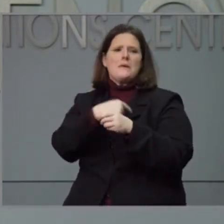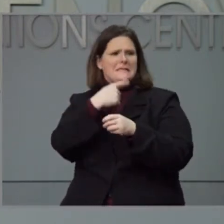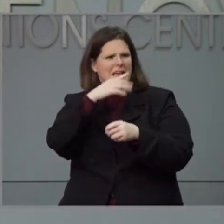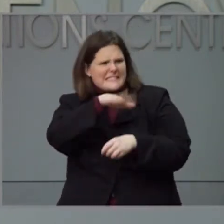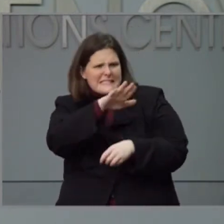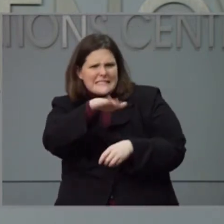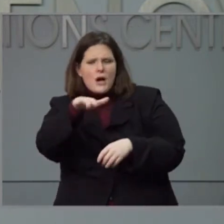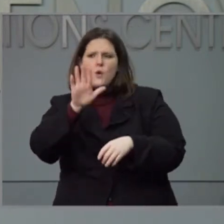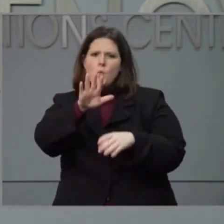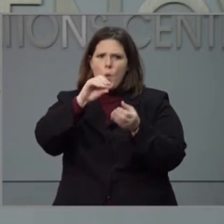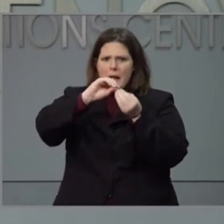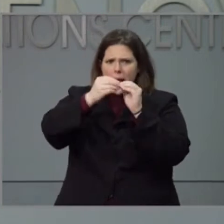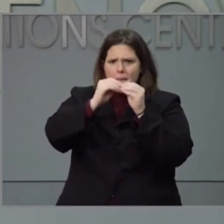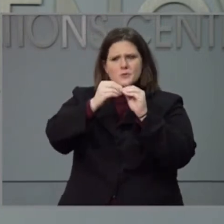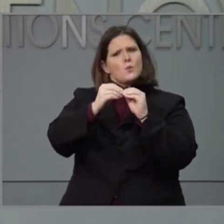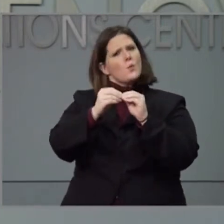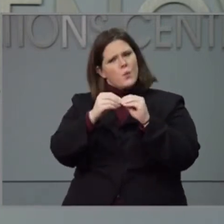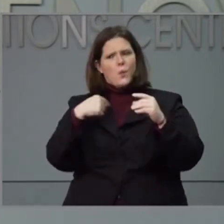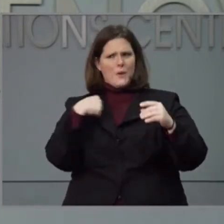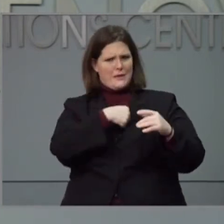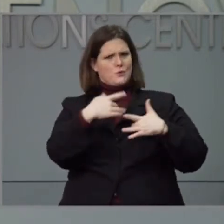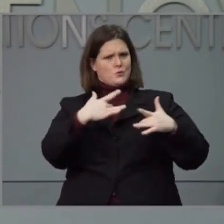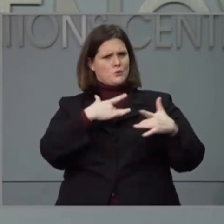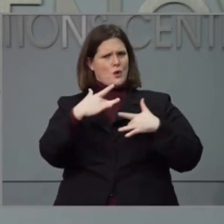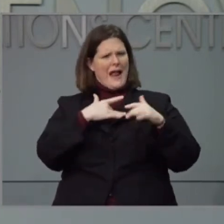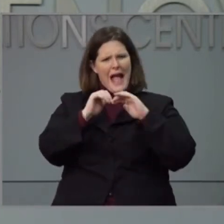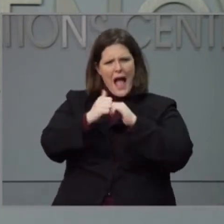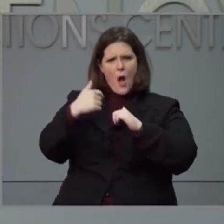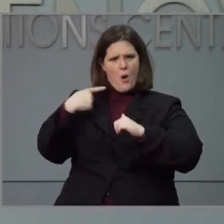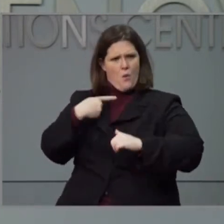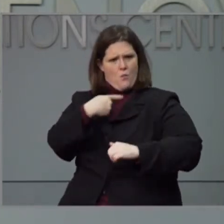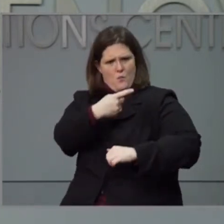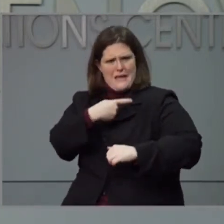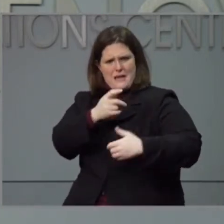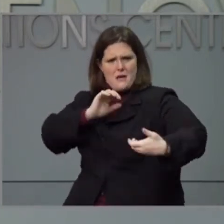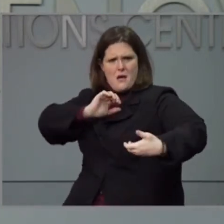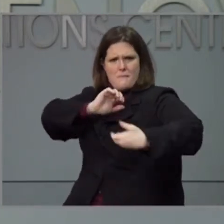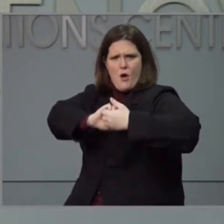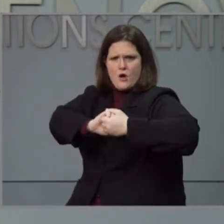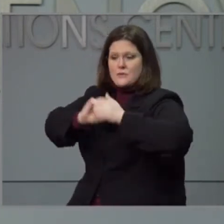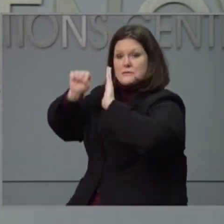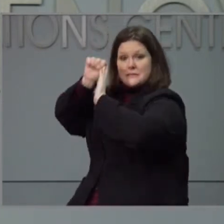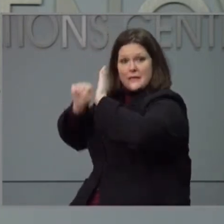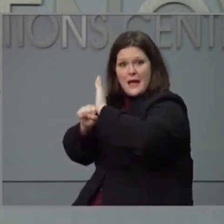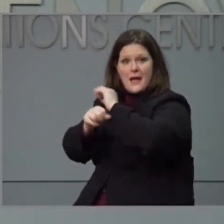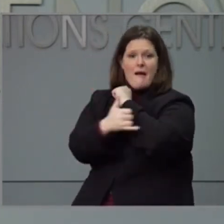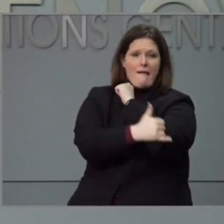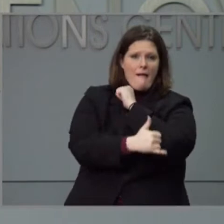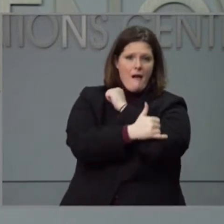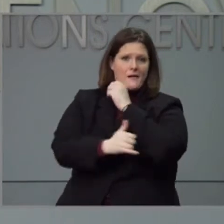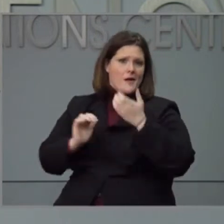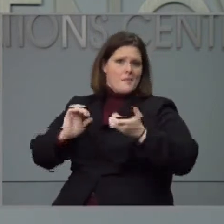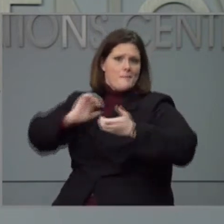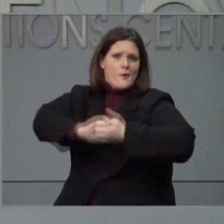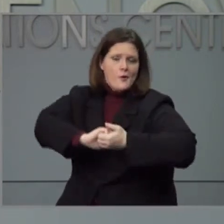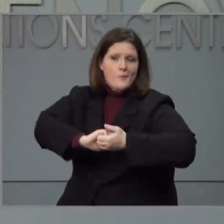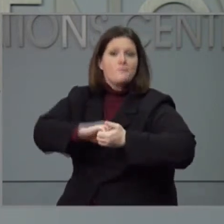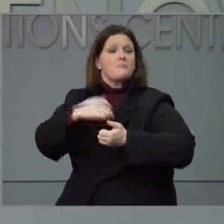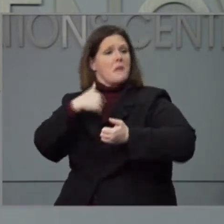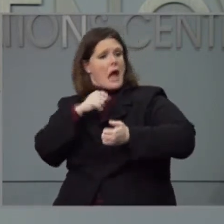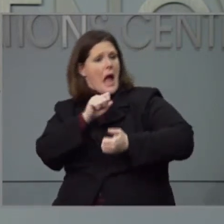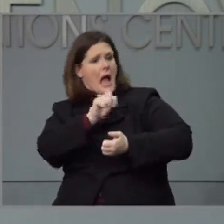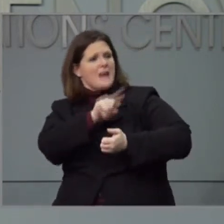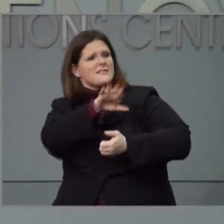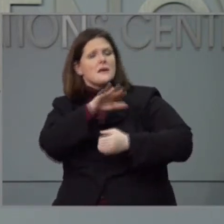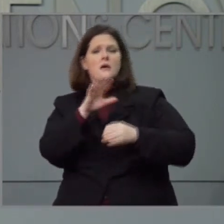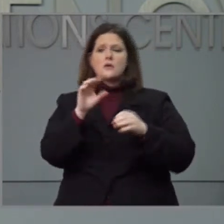that we can all do and work together to make sure that we're slowing the spread of this virus? I think the things I was was asking for our share